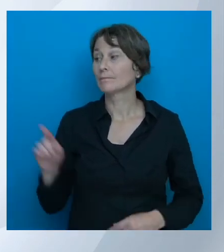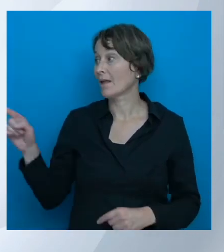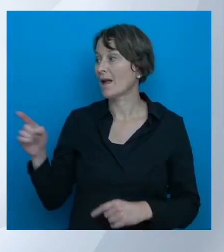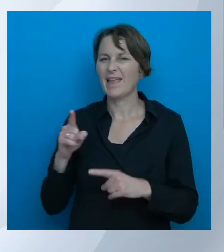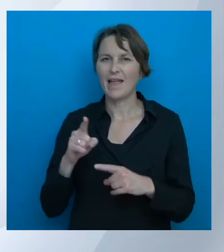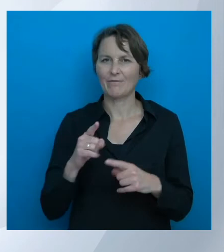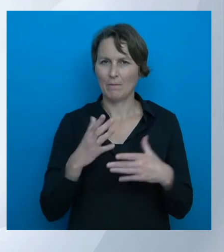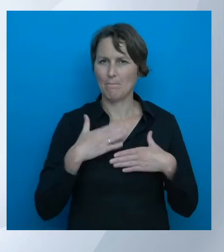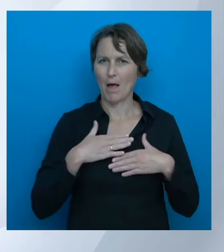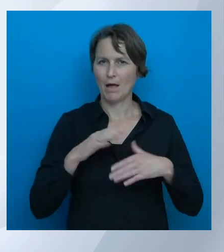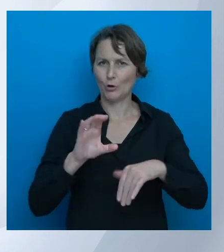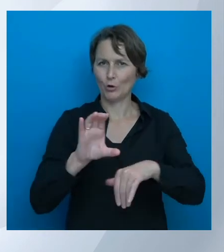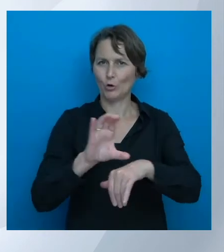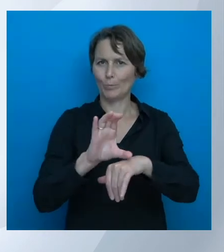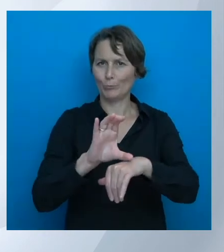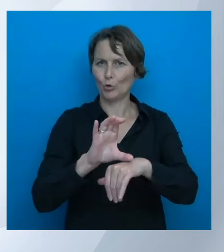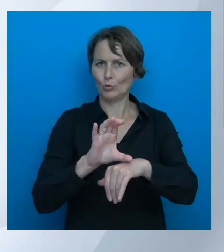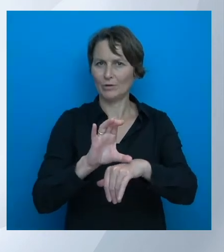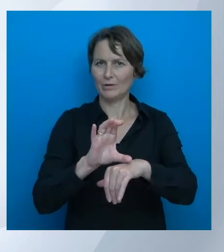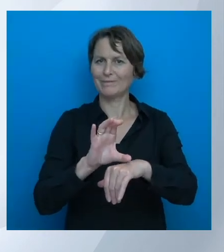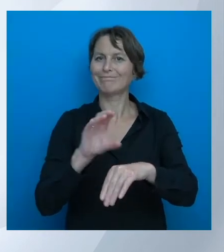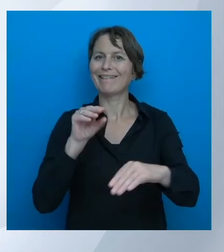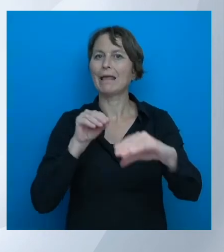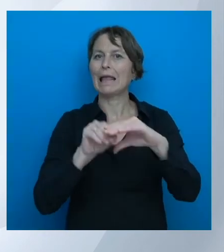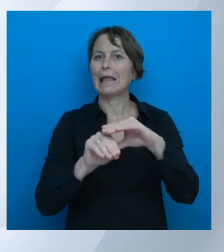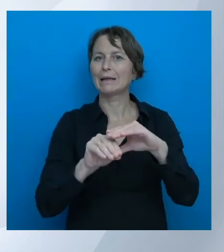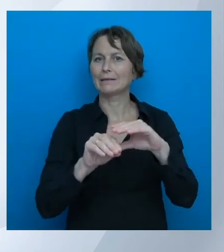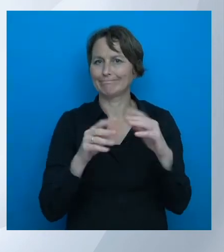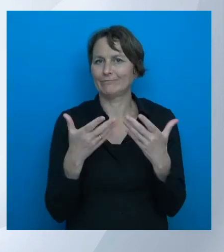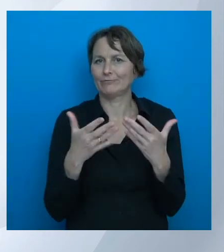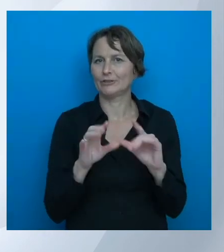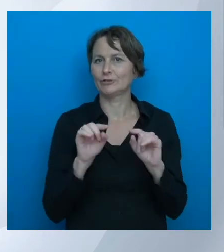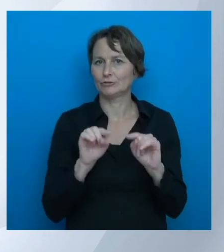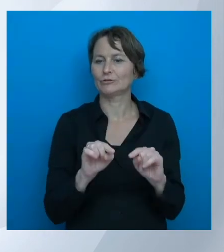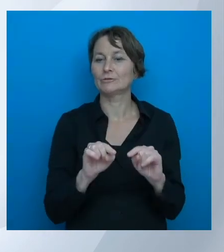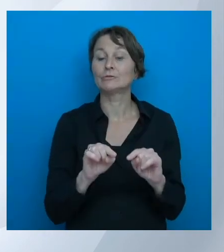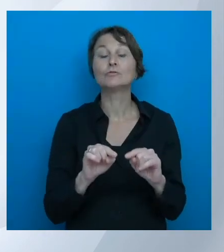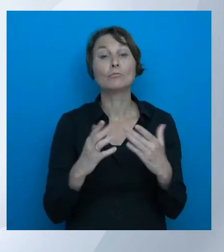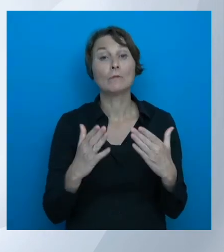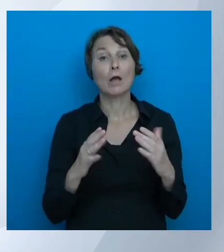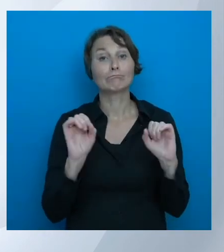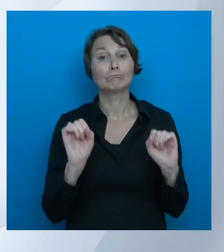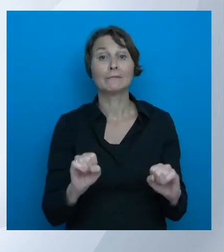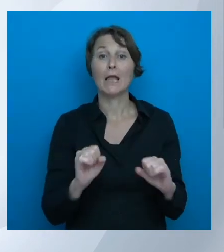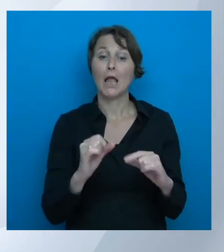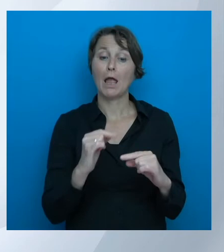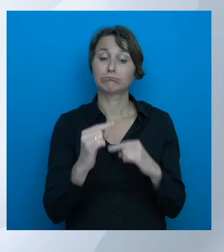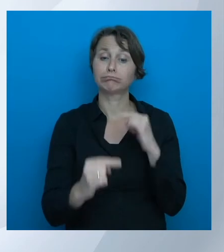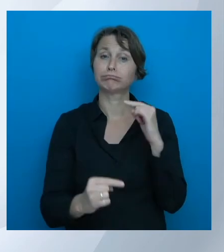and we can run this test by